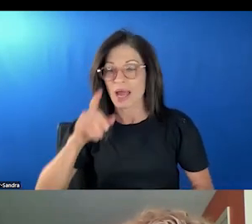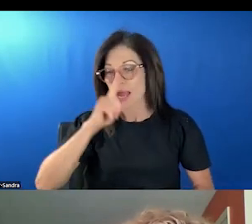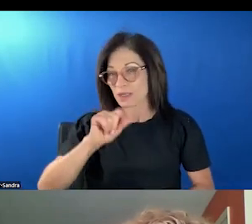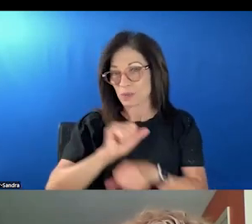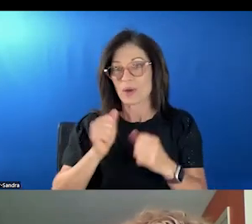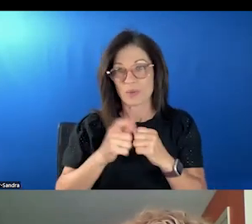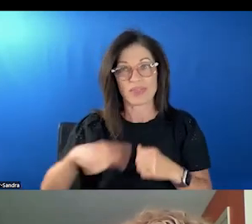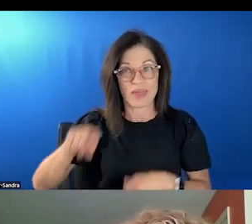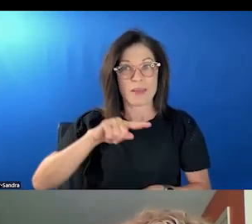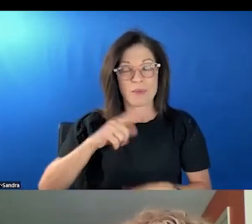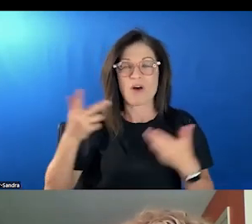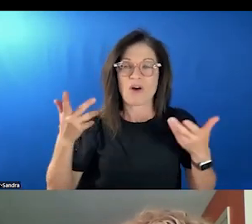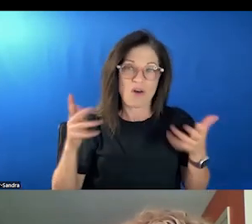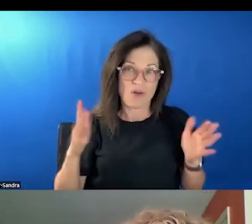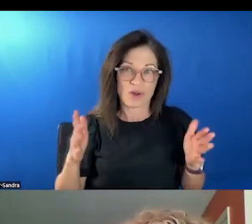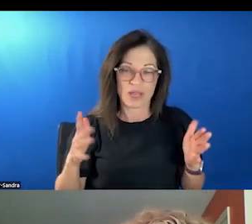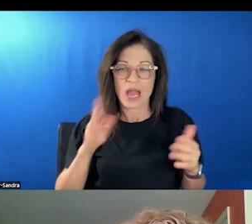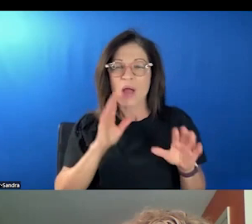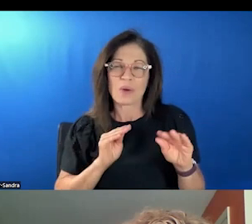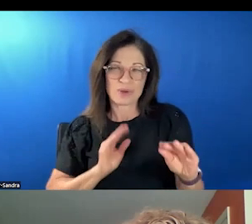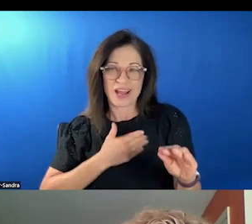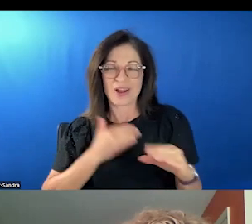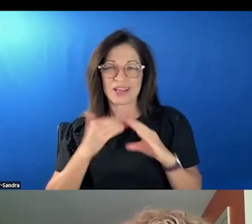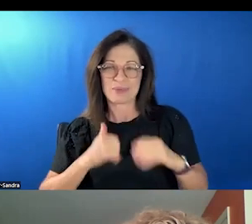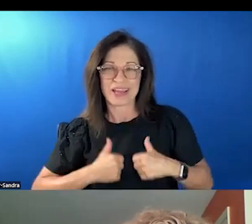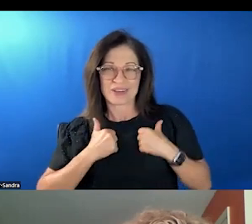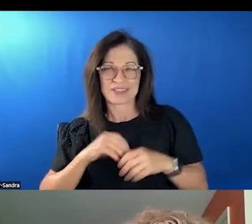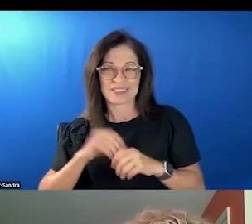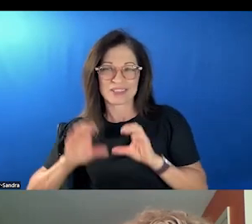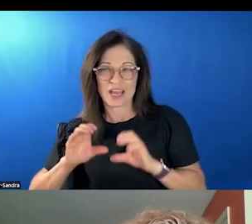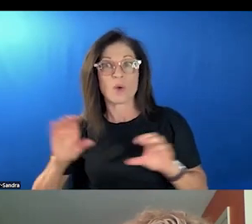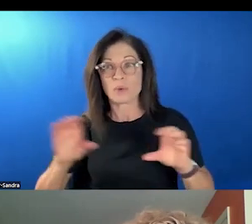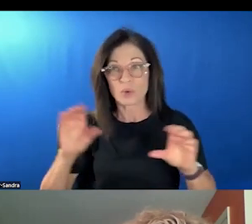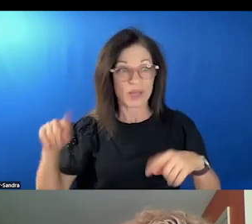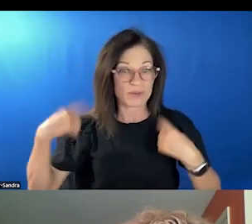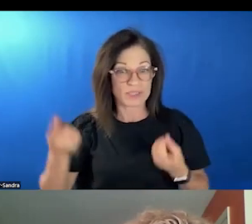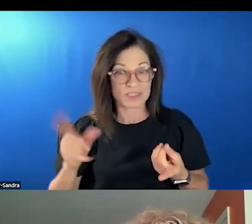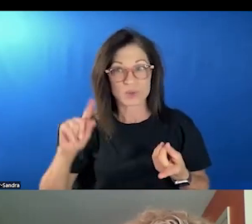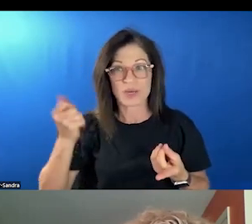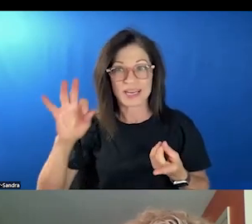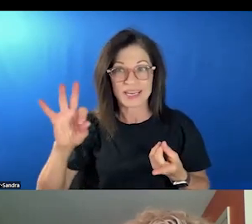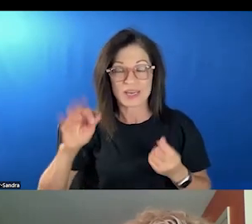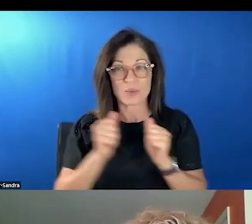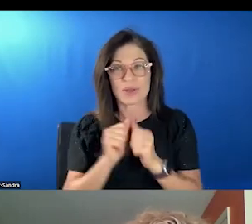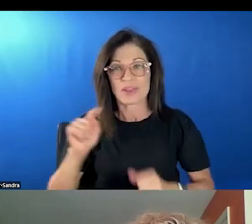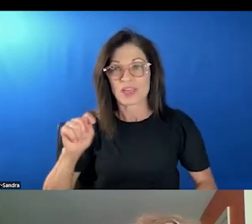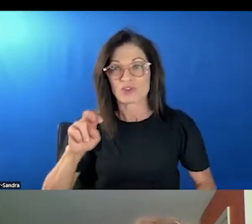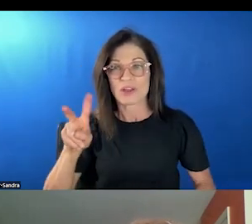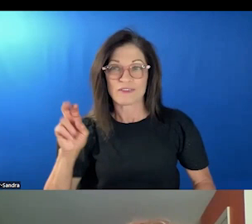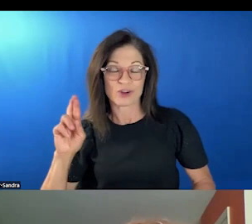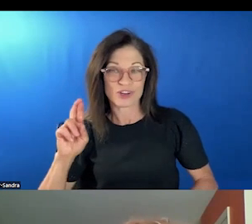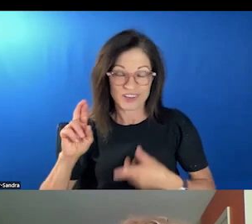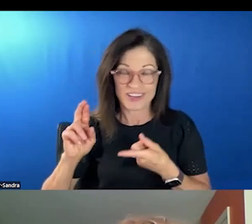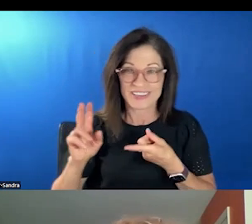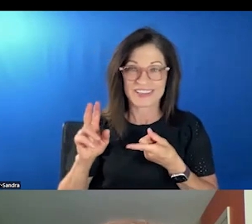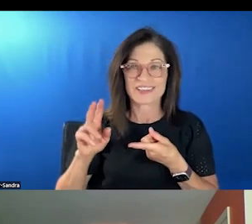them already. I'll put our email in the chat. We've been doing this since 2019, started the Trevor Project. So would love to follow up with folks. I know the agenda is super